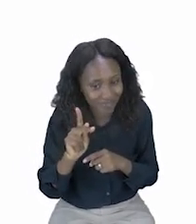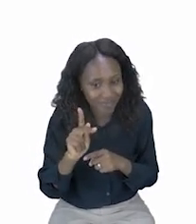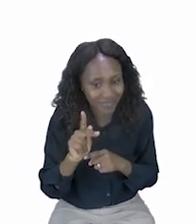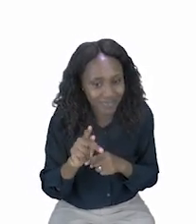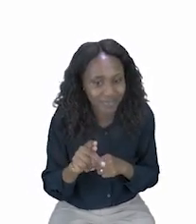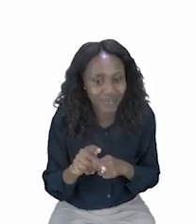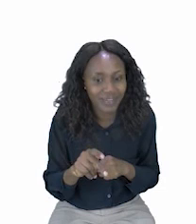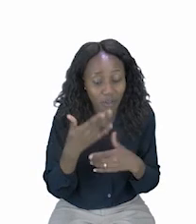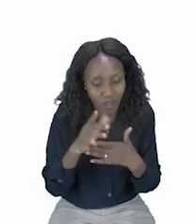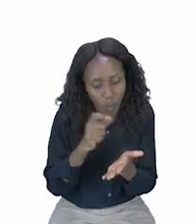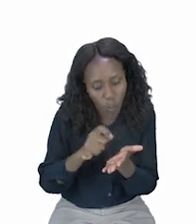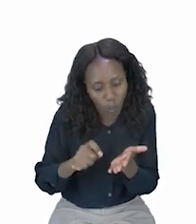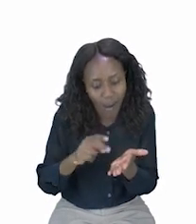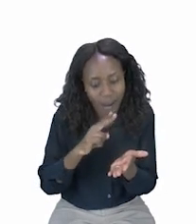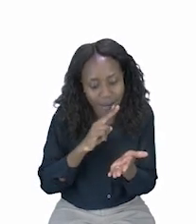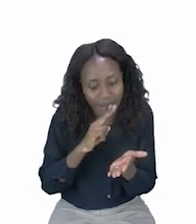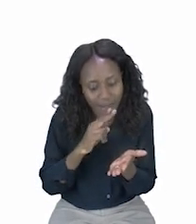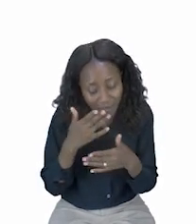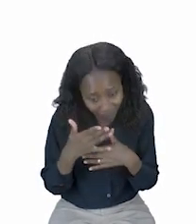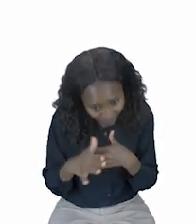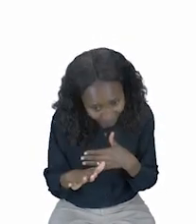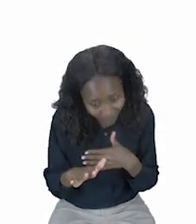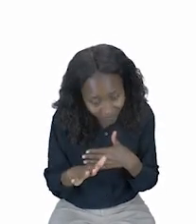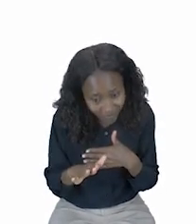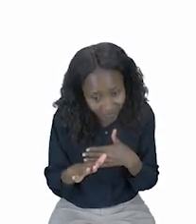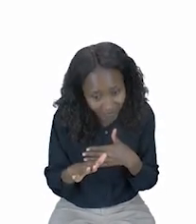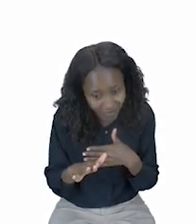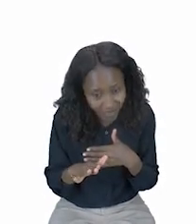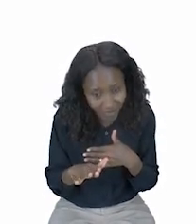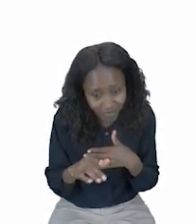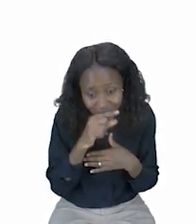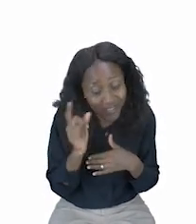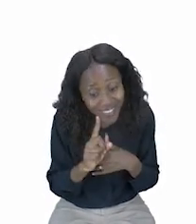are done writing the name of this shape, which is a what?